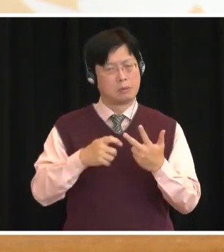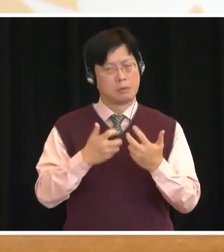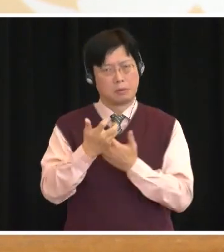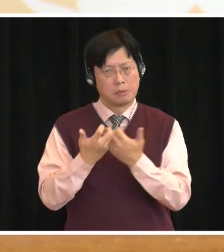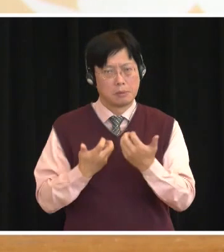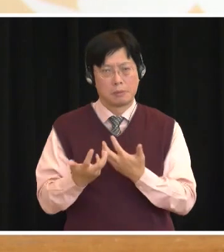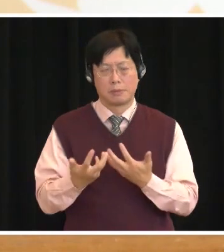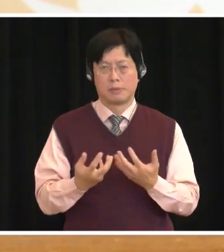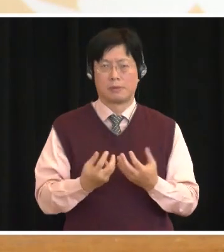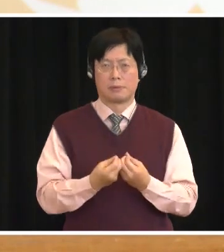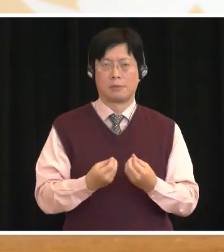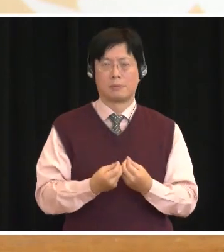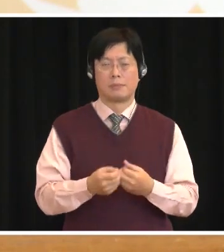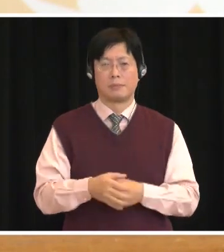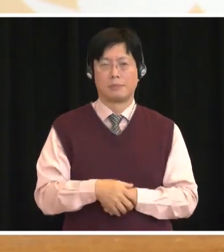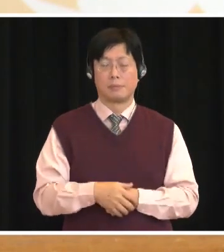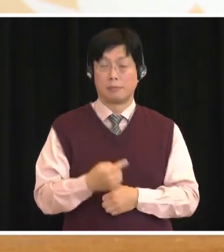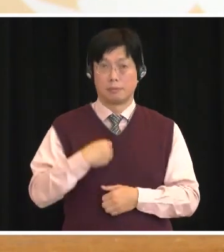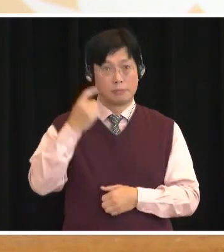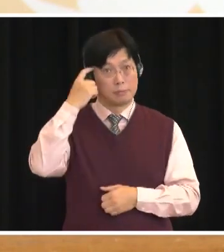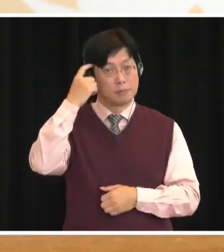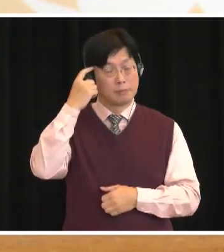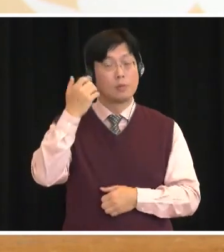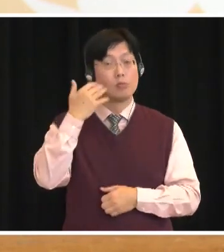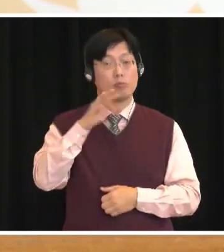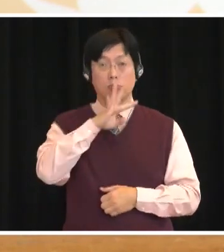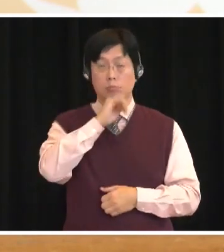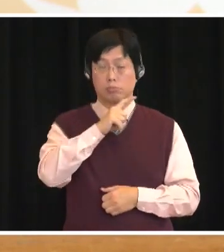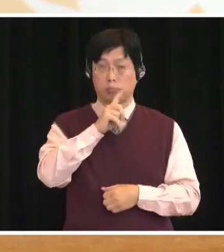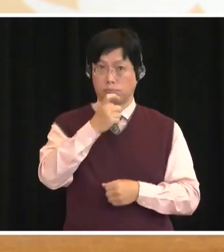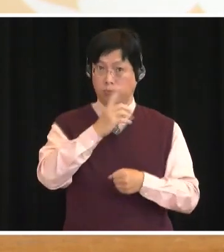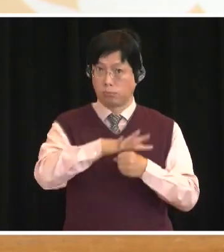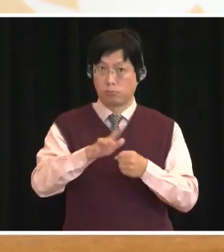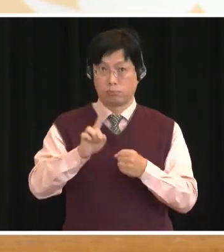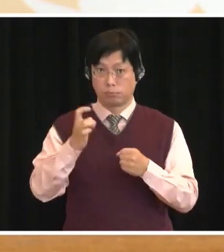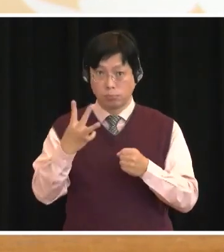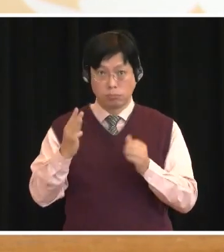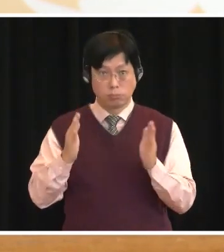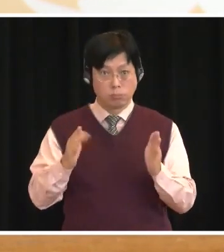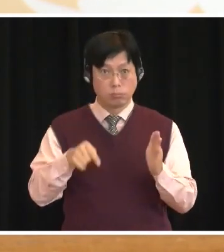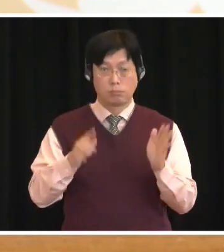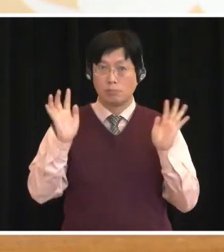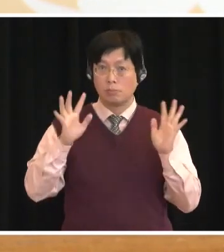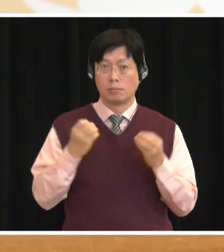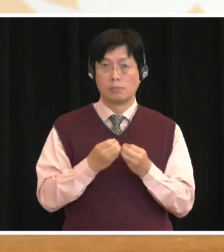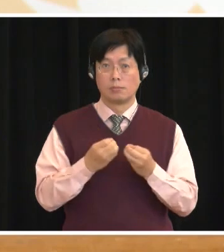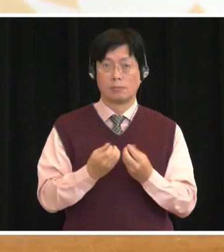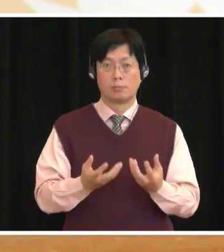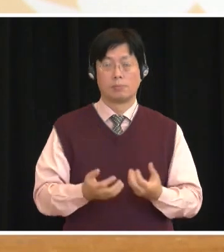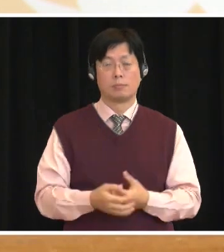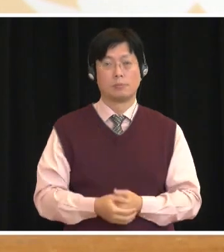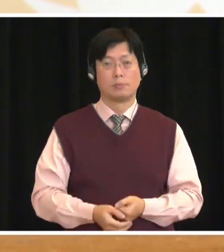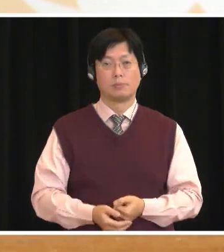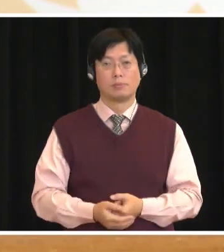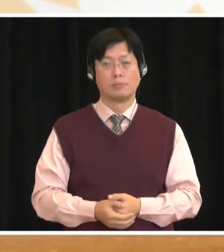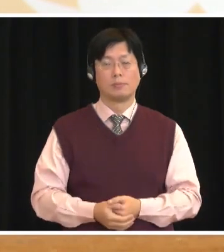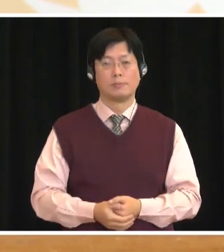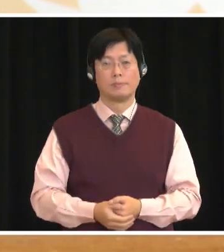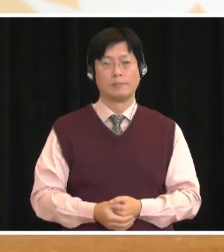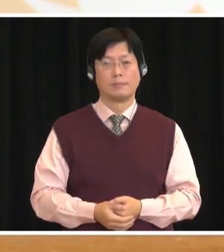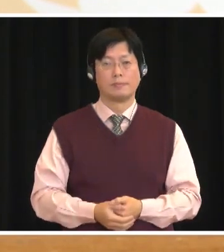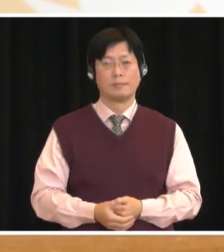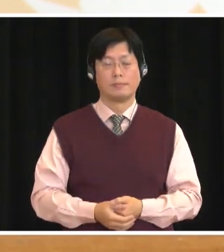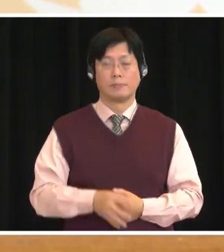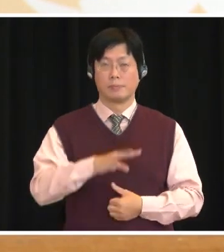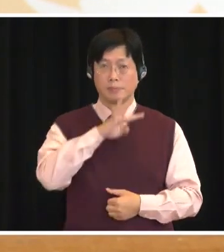children of 12 and 13 if the minimum age is 14. And what happens if those children